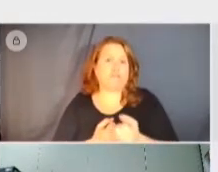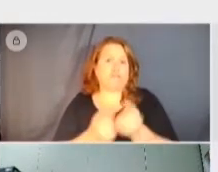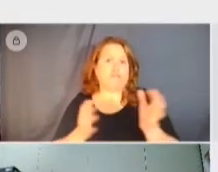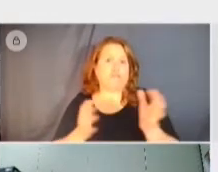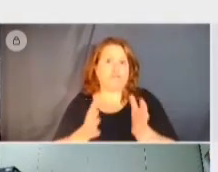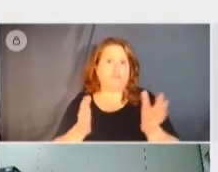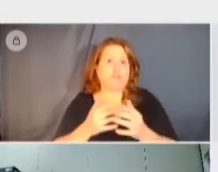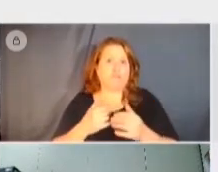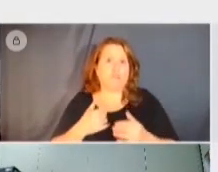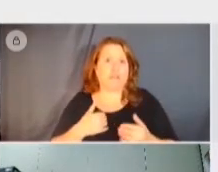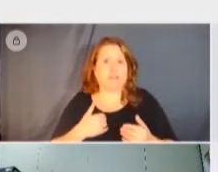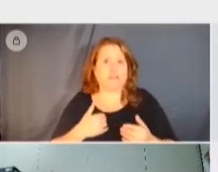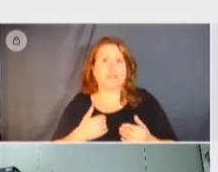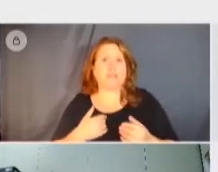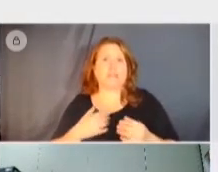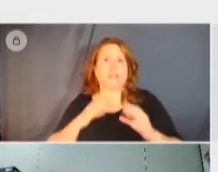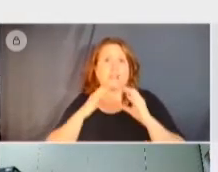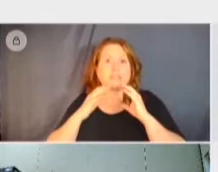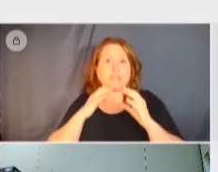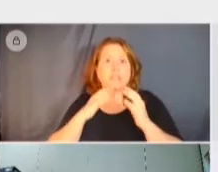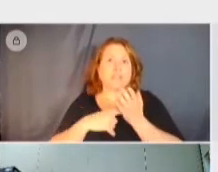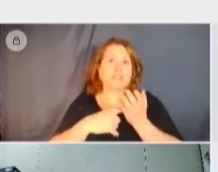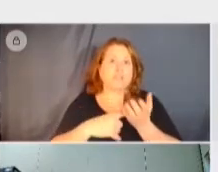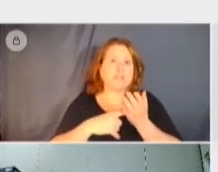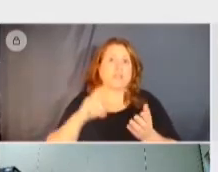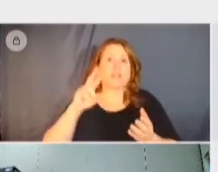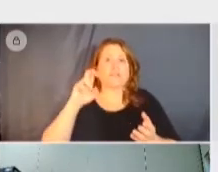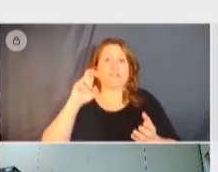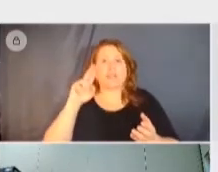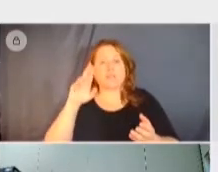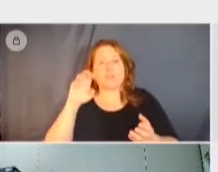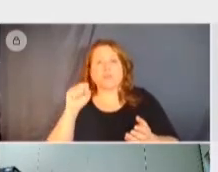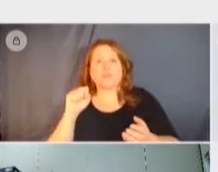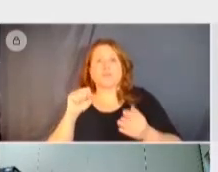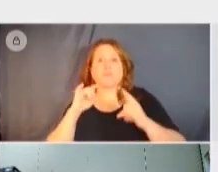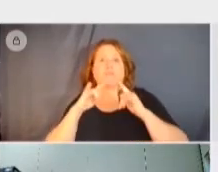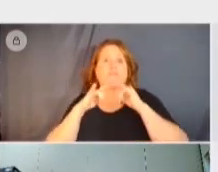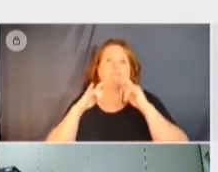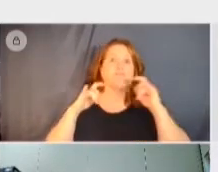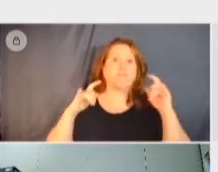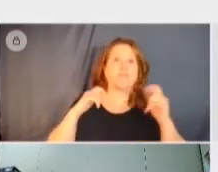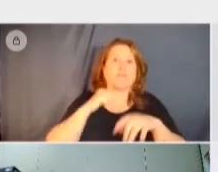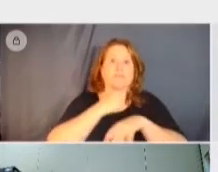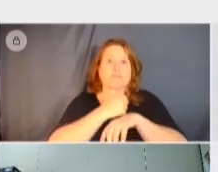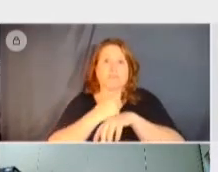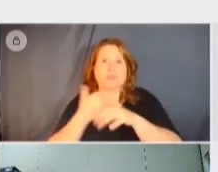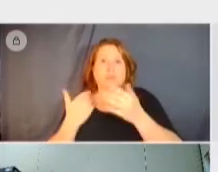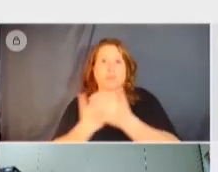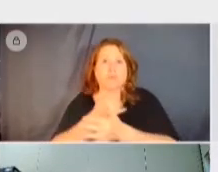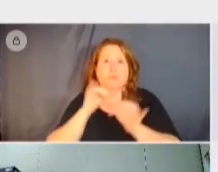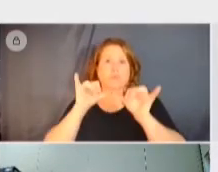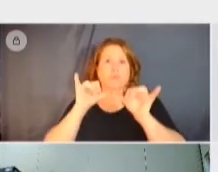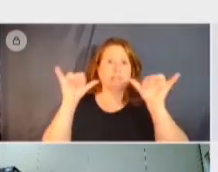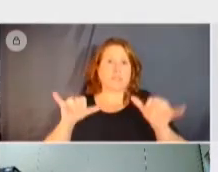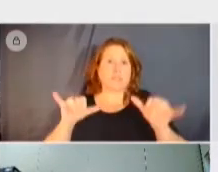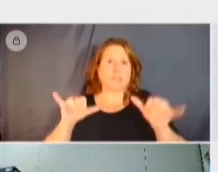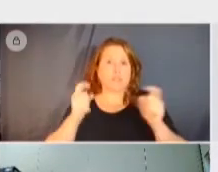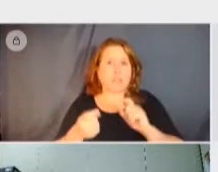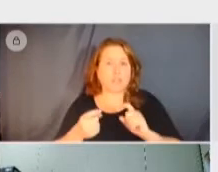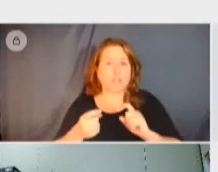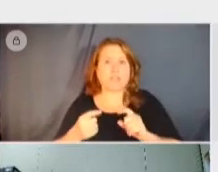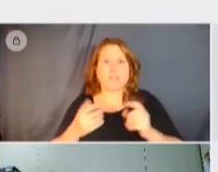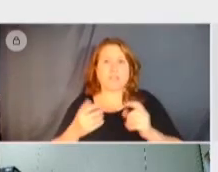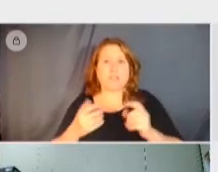vendors who are considering new system submissions or modifications sometime this year. Again,